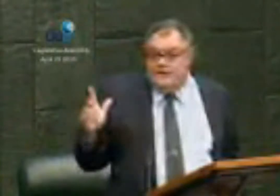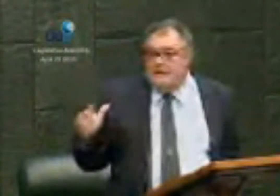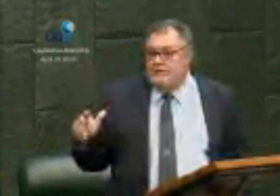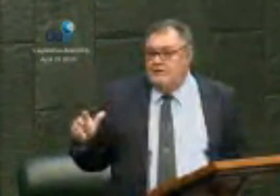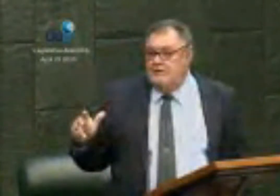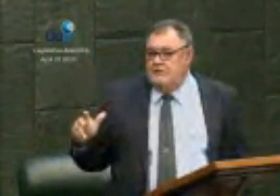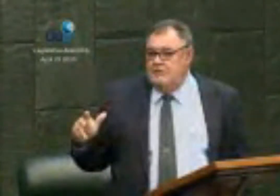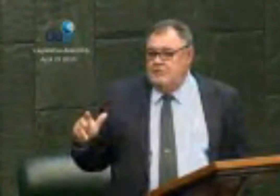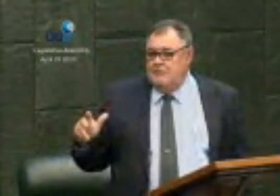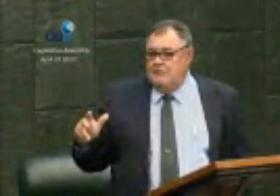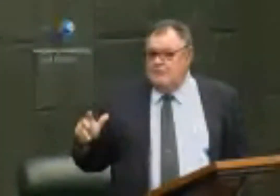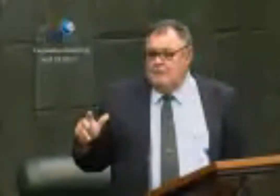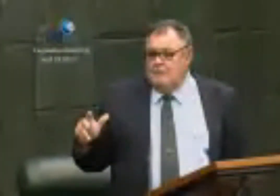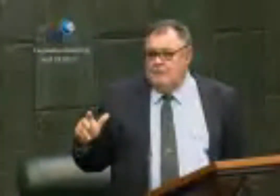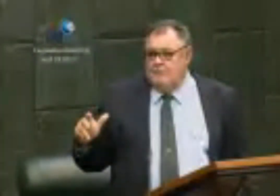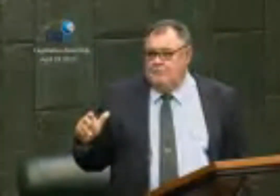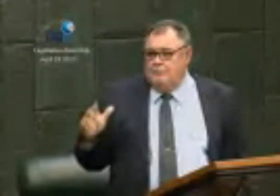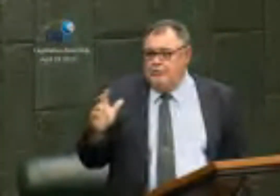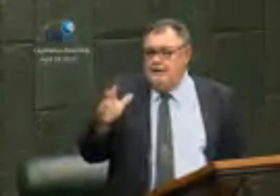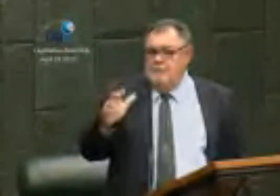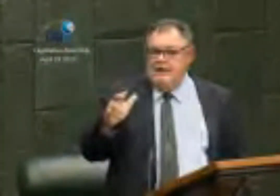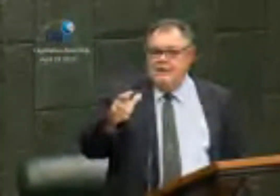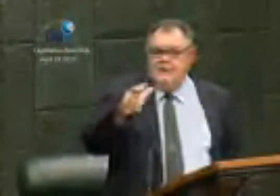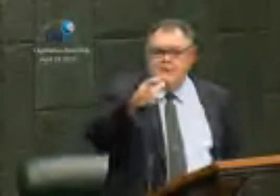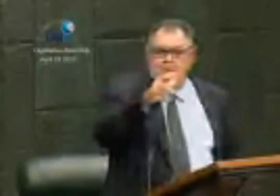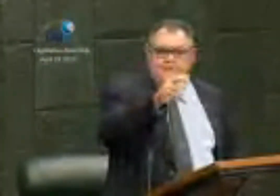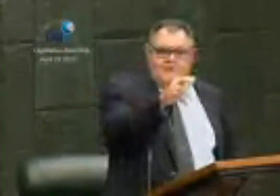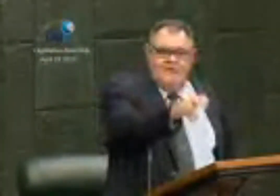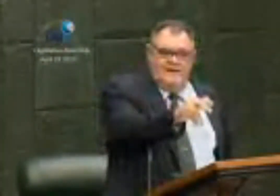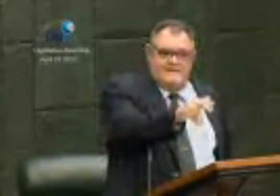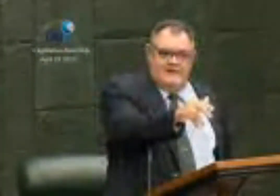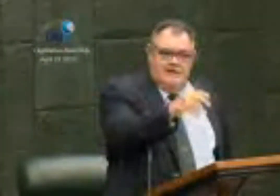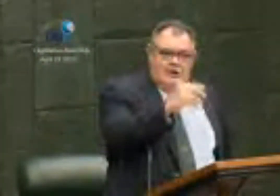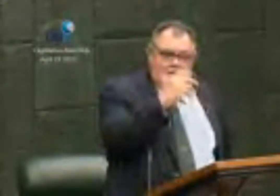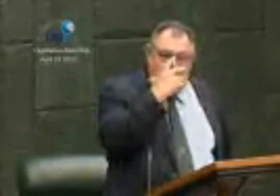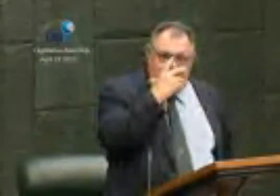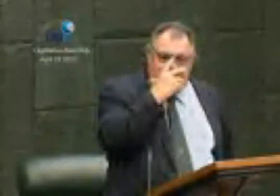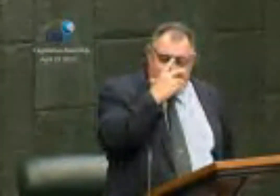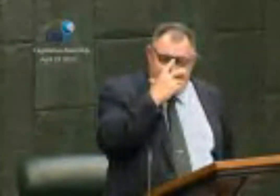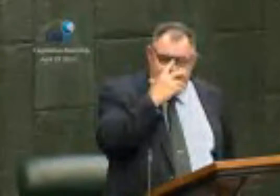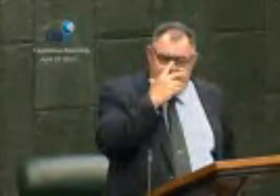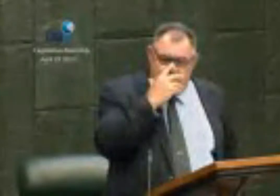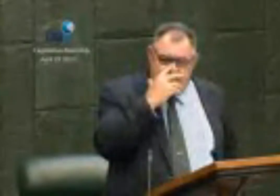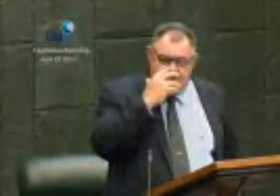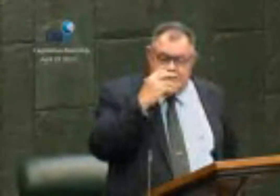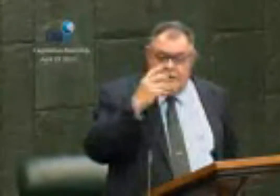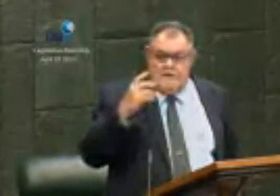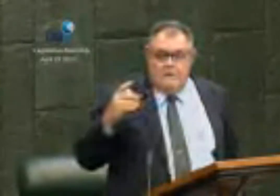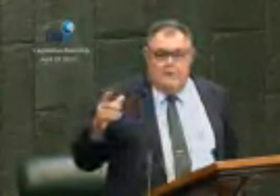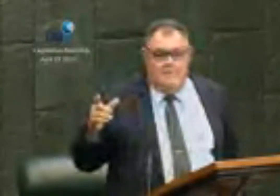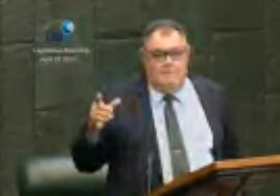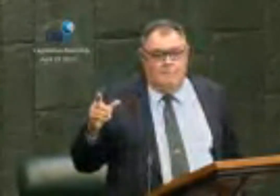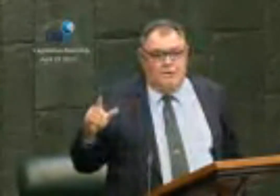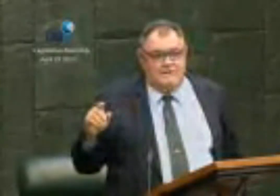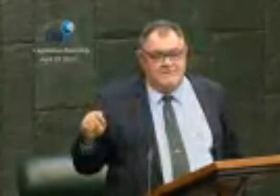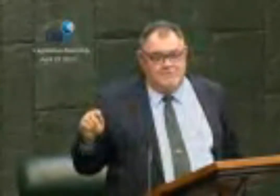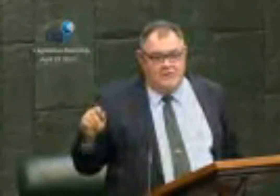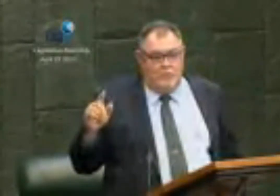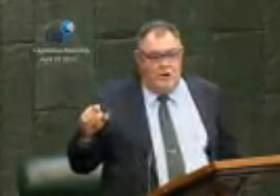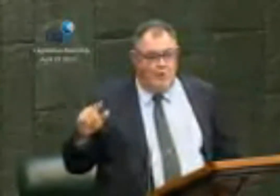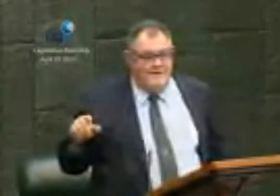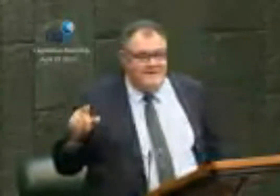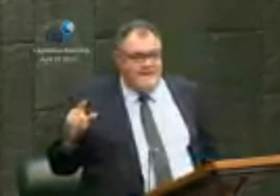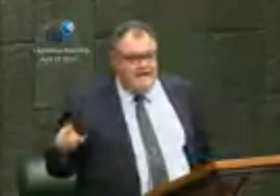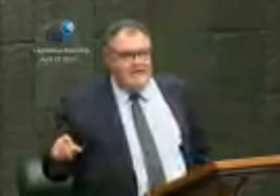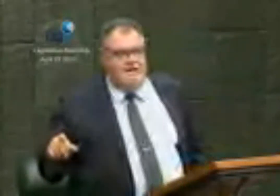putting the money invested in the local financial institutions, because, Mr. Speaker, we are going to need